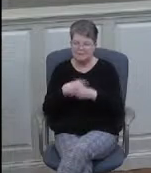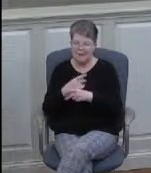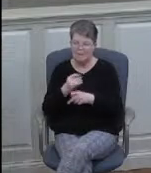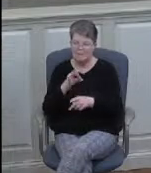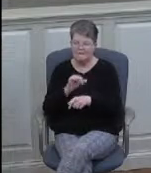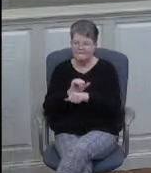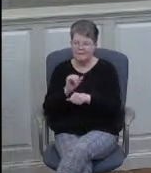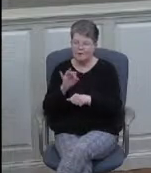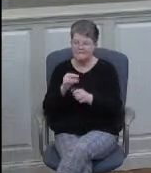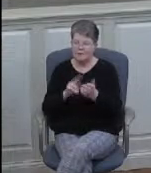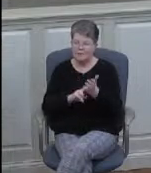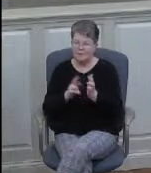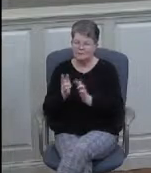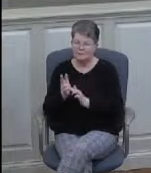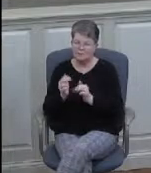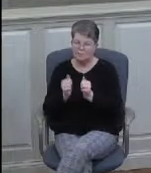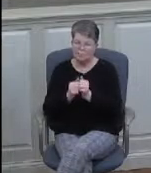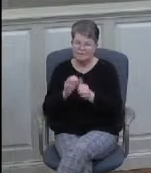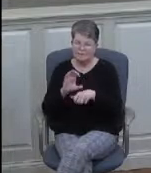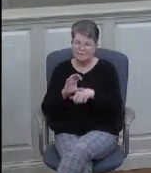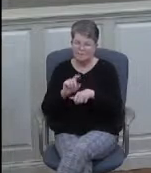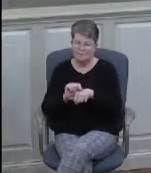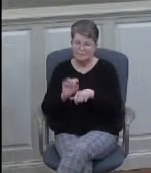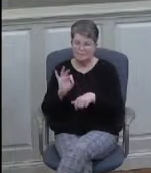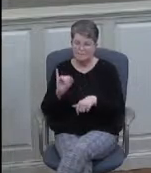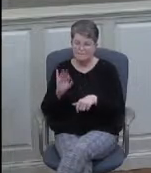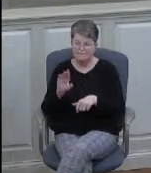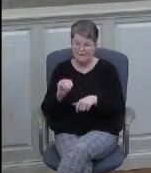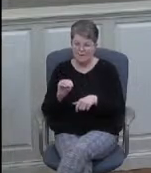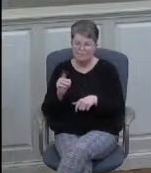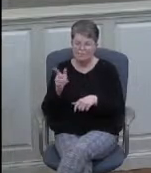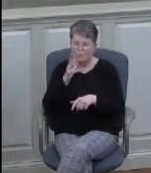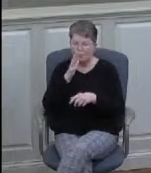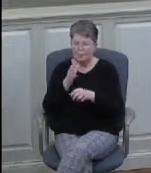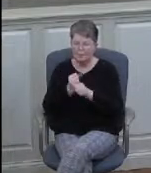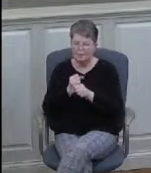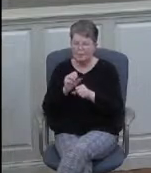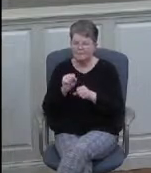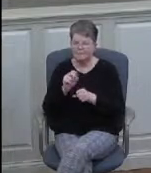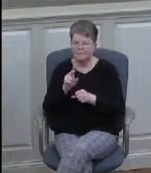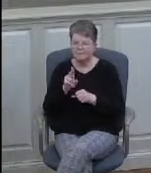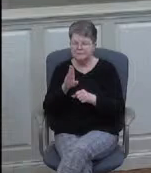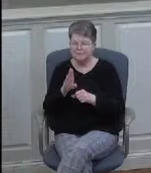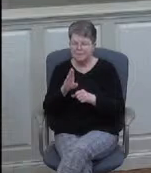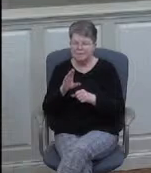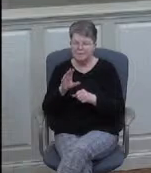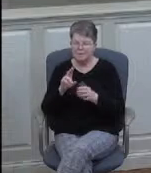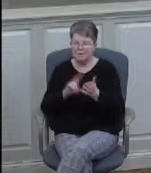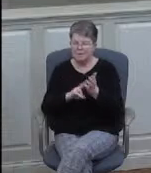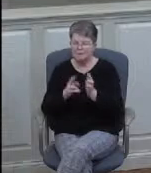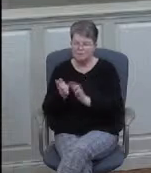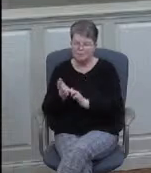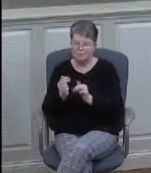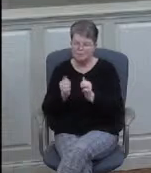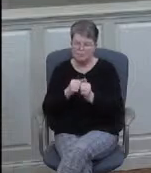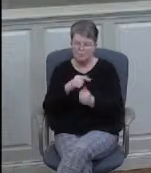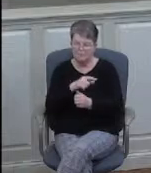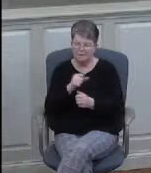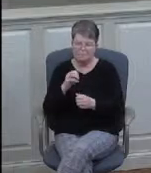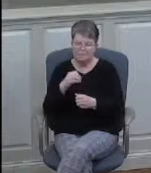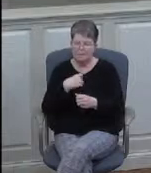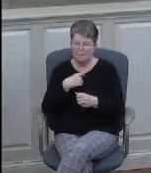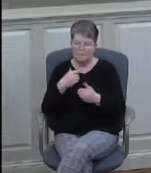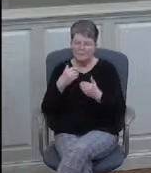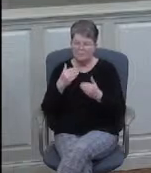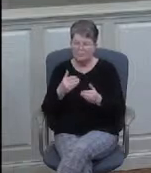If you contract it with a consulting firm, you're going to end up getting a subcontract with a couple of these folks. So we peel that out of the HDR